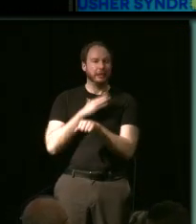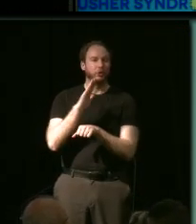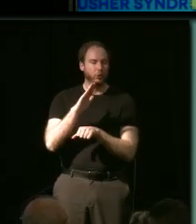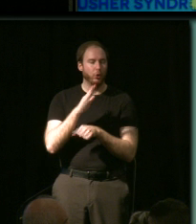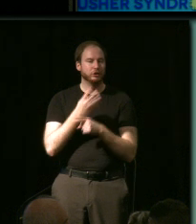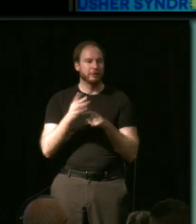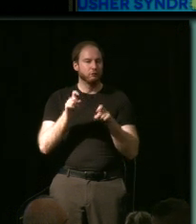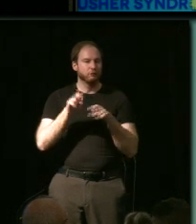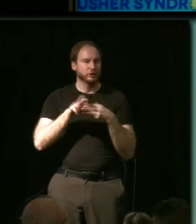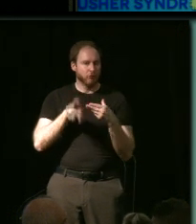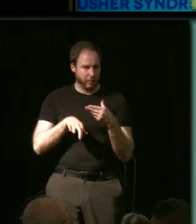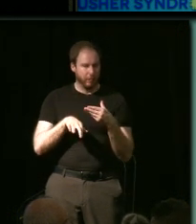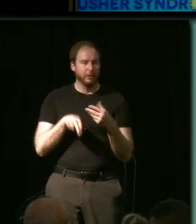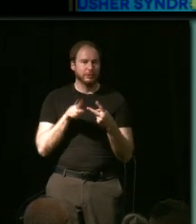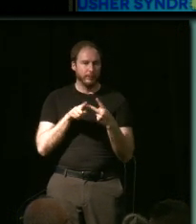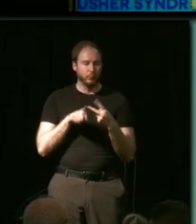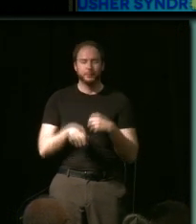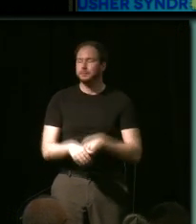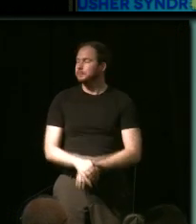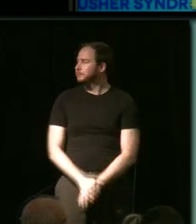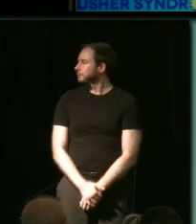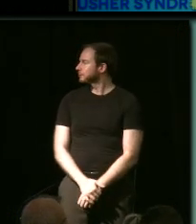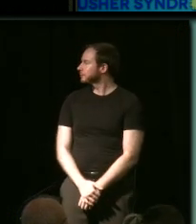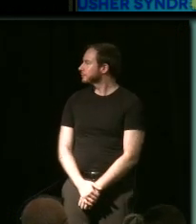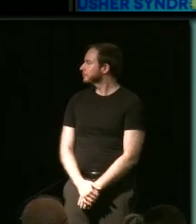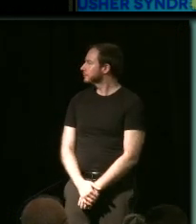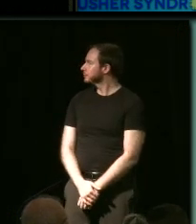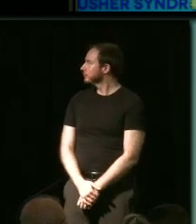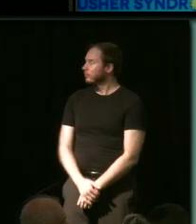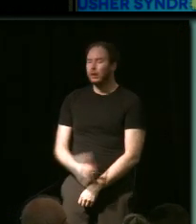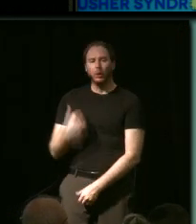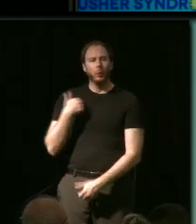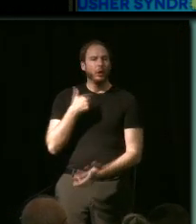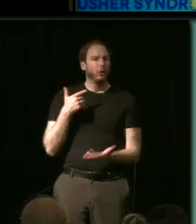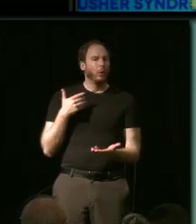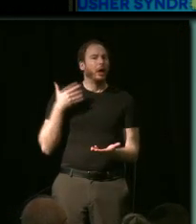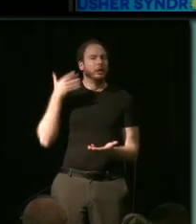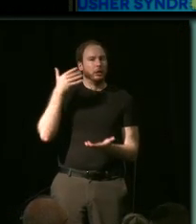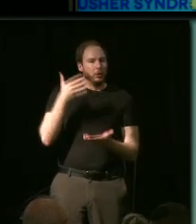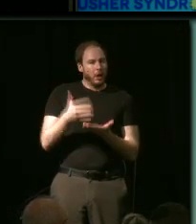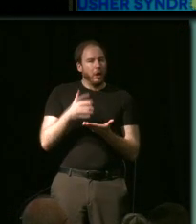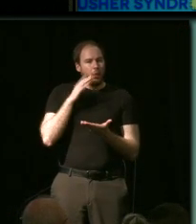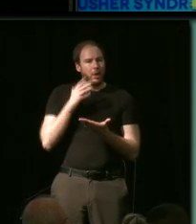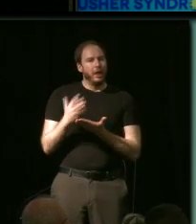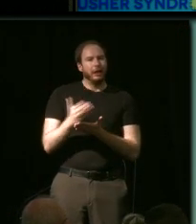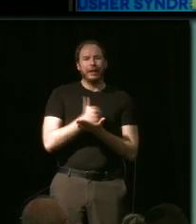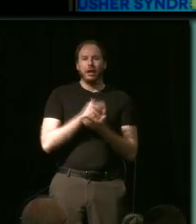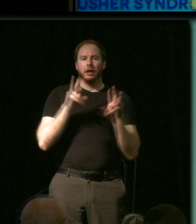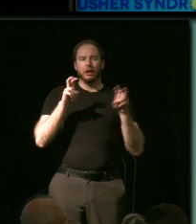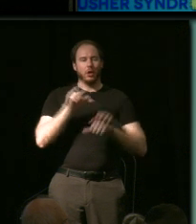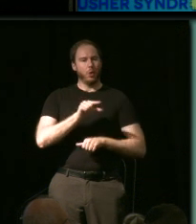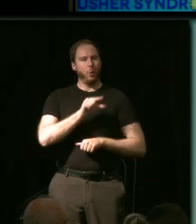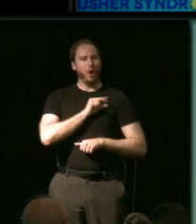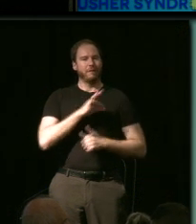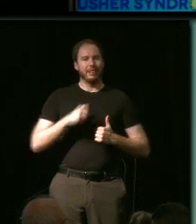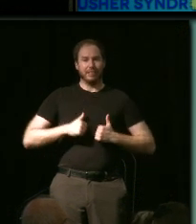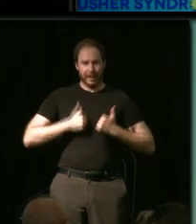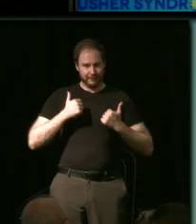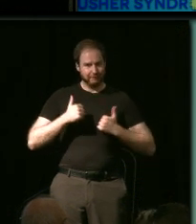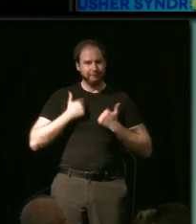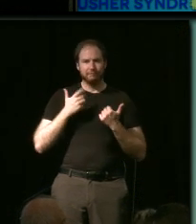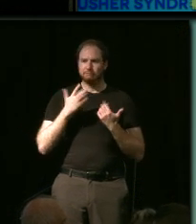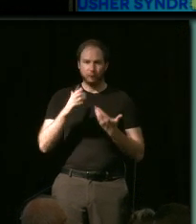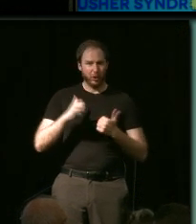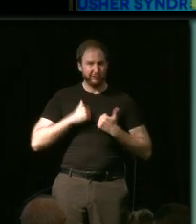So very briefly, I did want to mention we do collect quality of life data. As this initiative grows, we're looking at